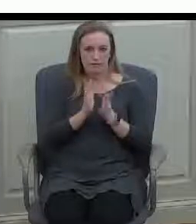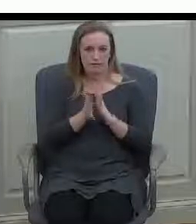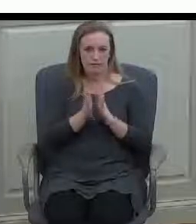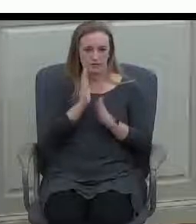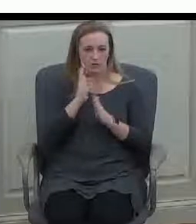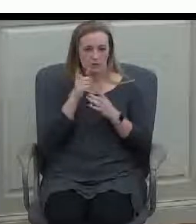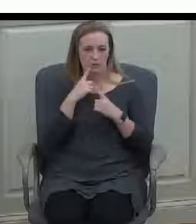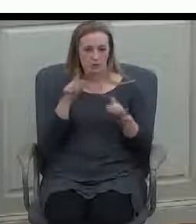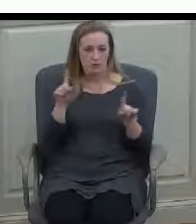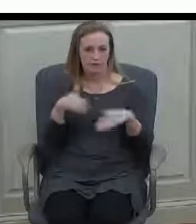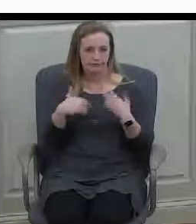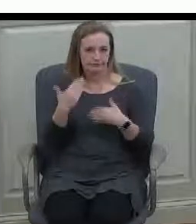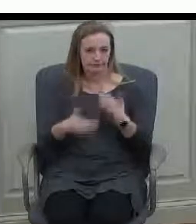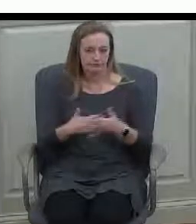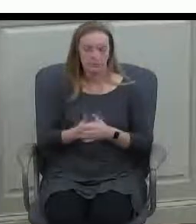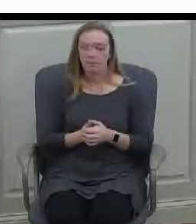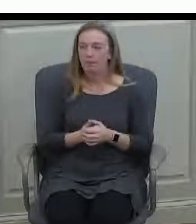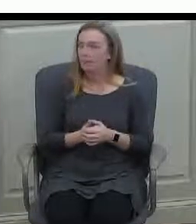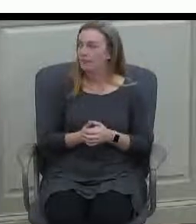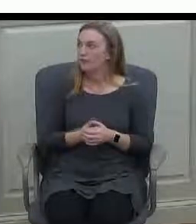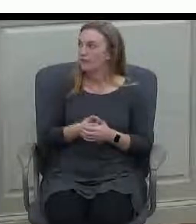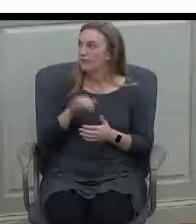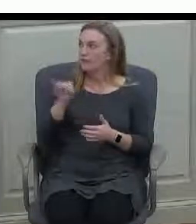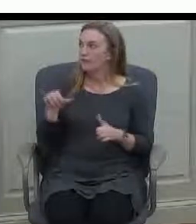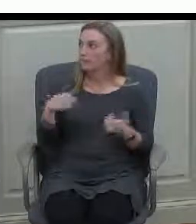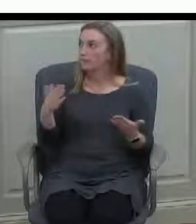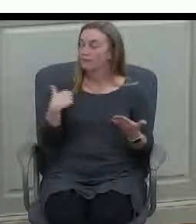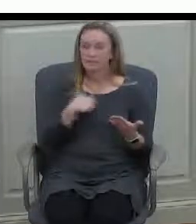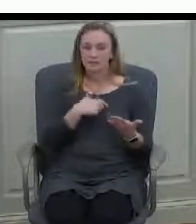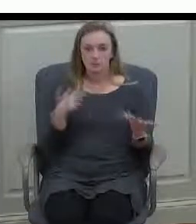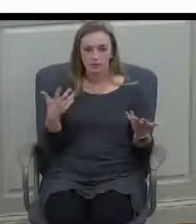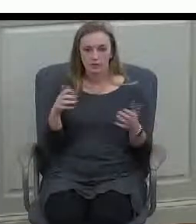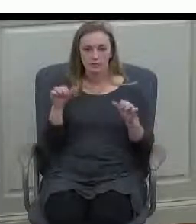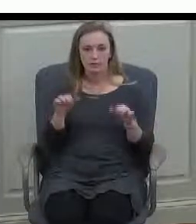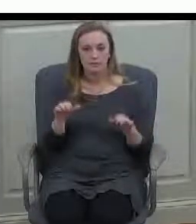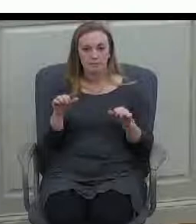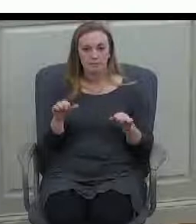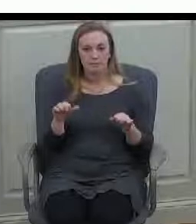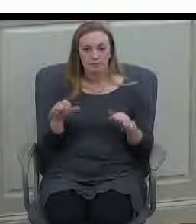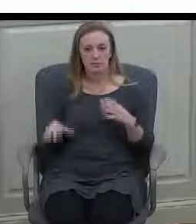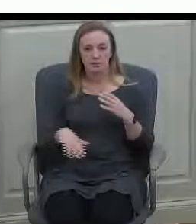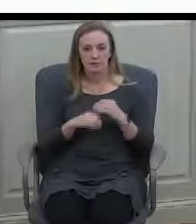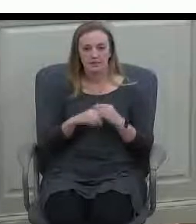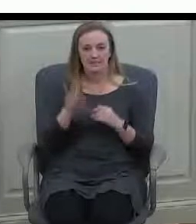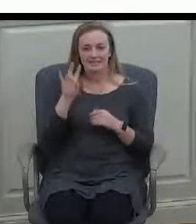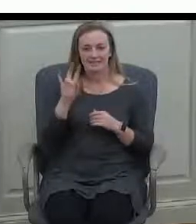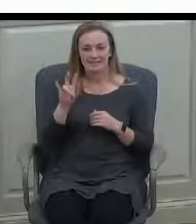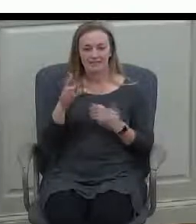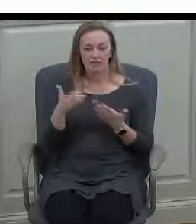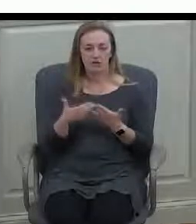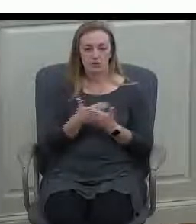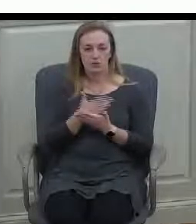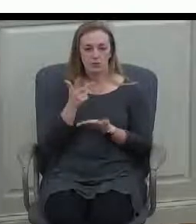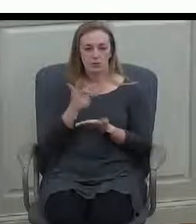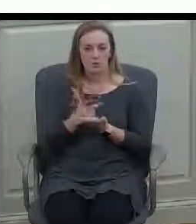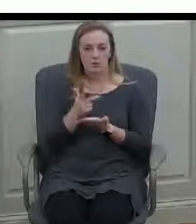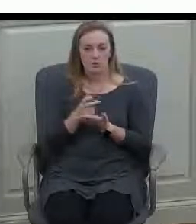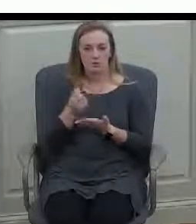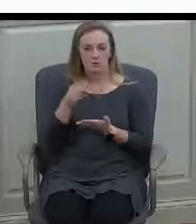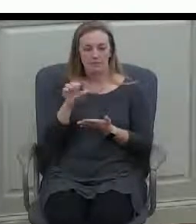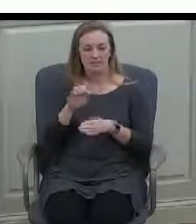works. And what this does give us is the ability to capture 7 new parking spaces along the east side of the